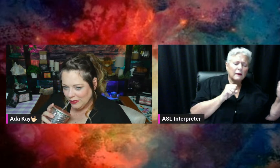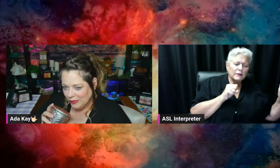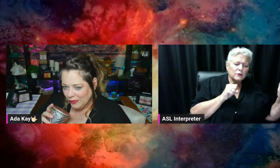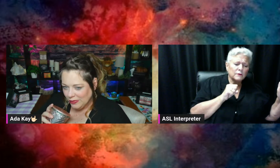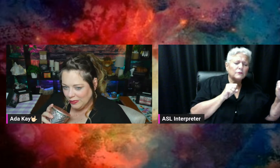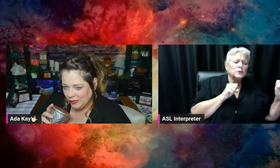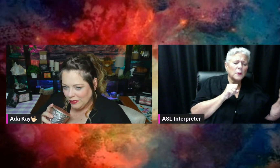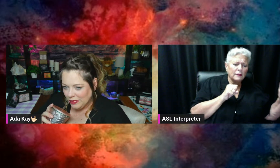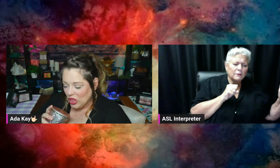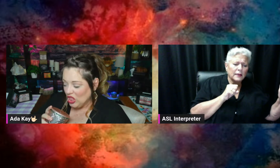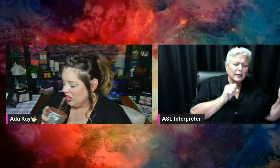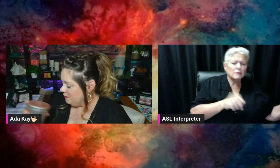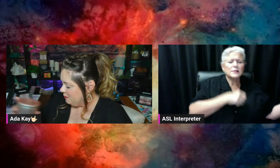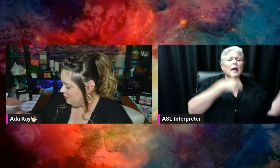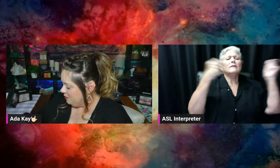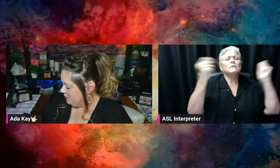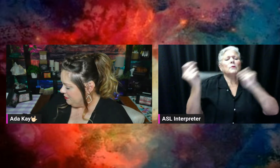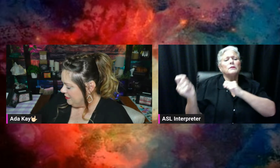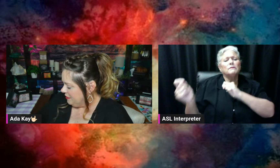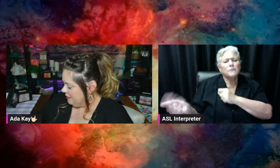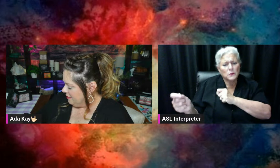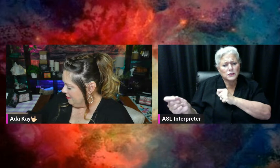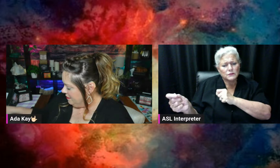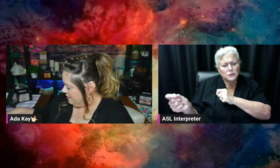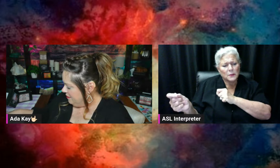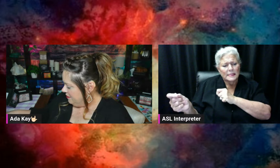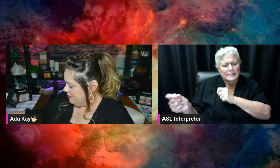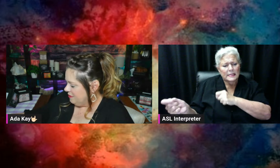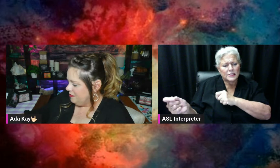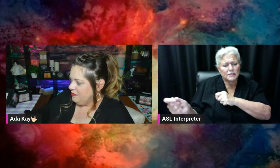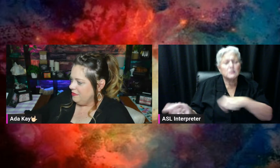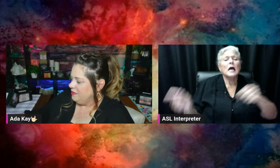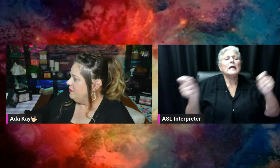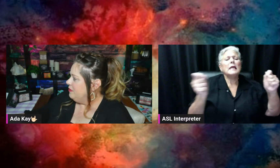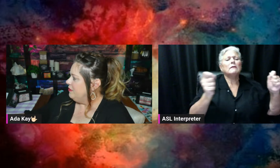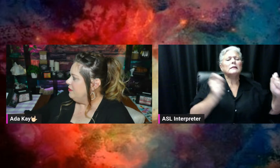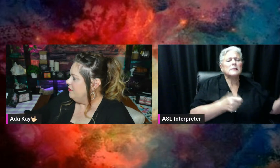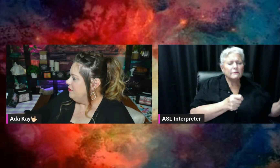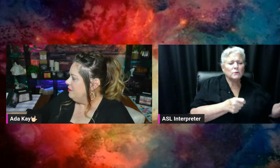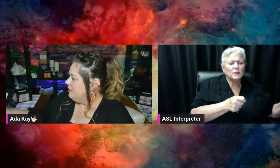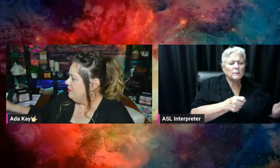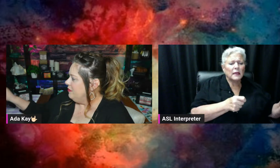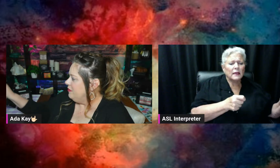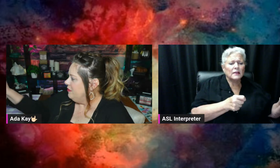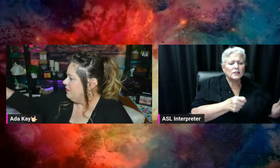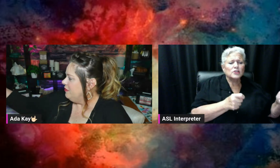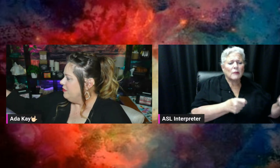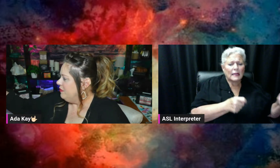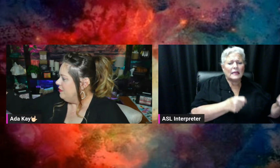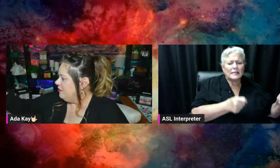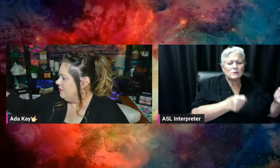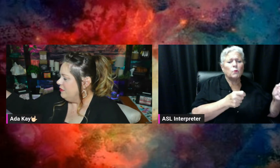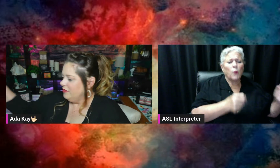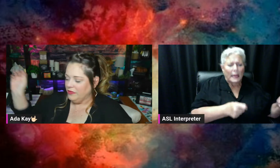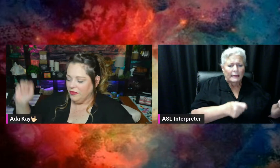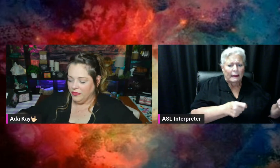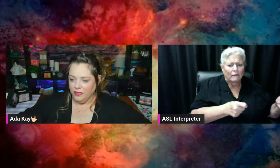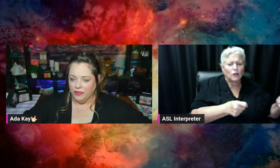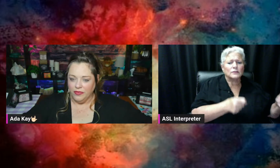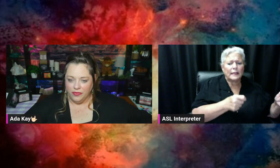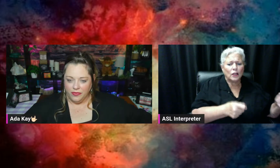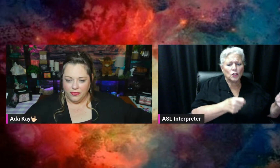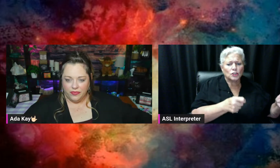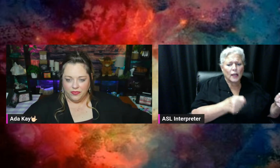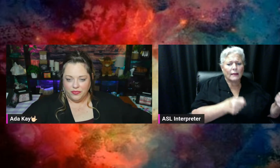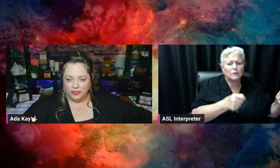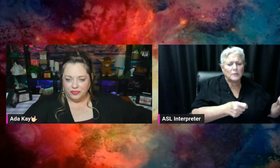was married to him for 23 years, and then we were divorced for 26 years, and now he's living with me again to try to get his weight down